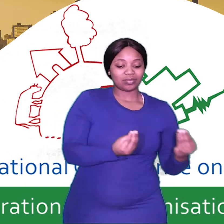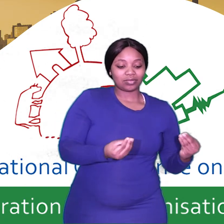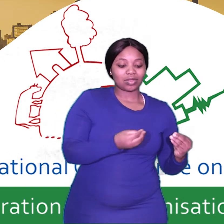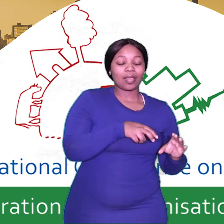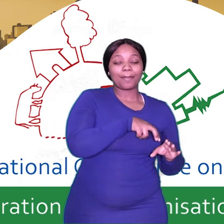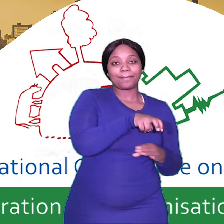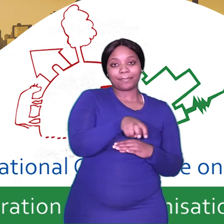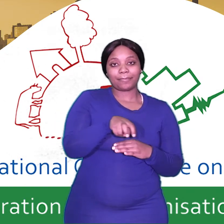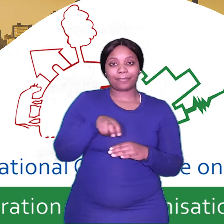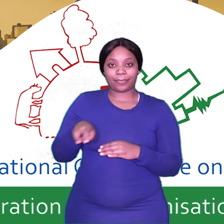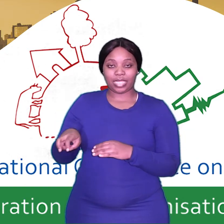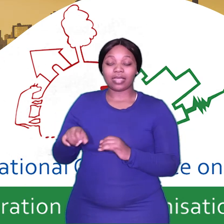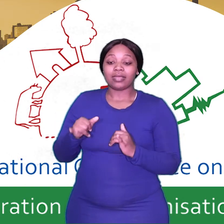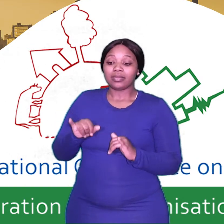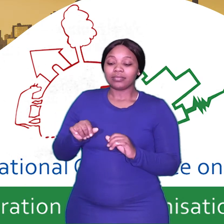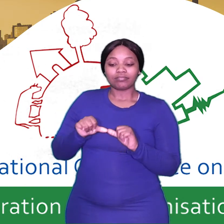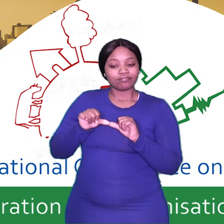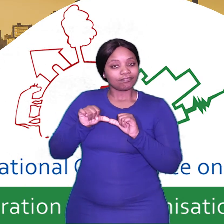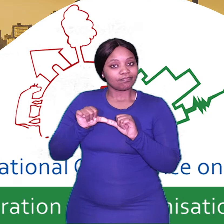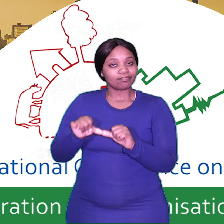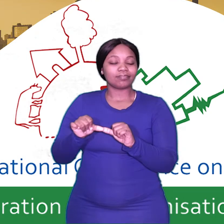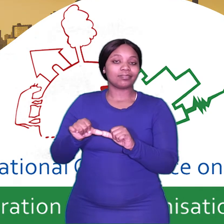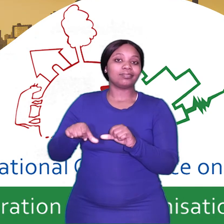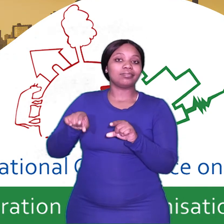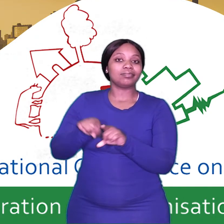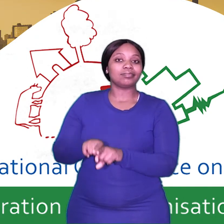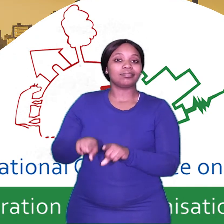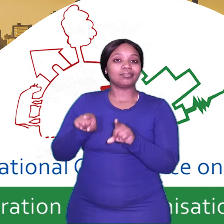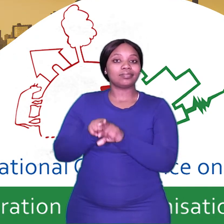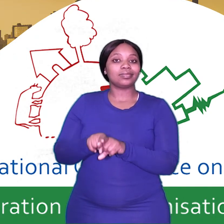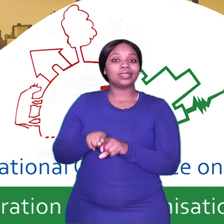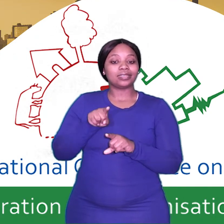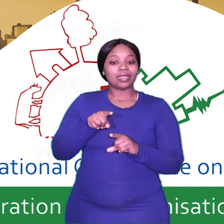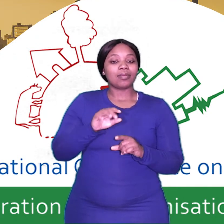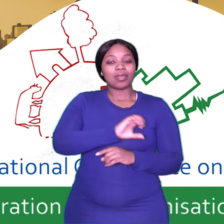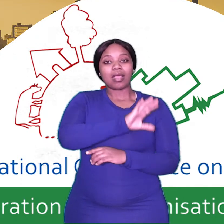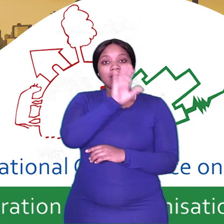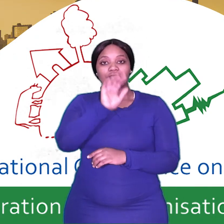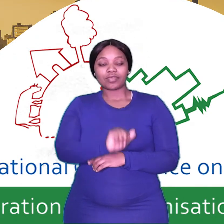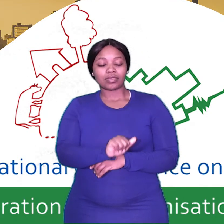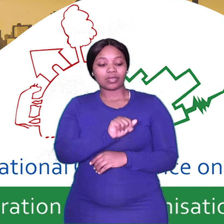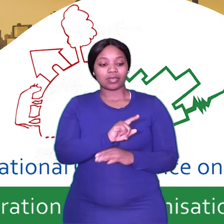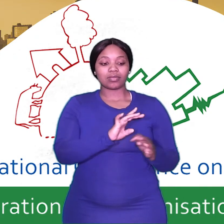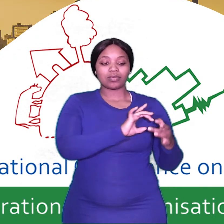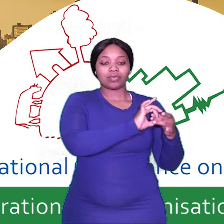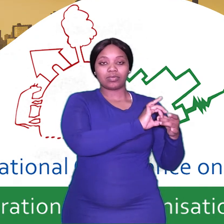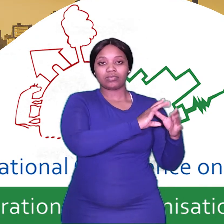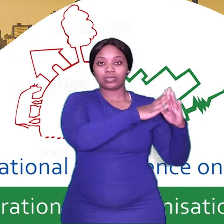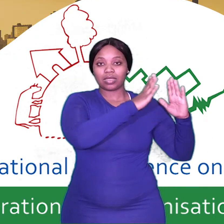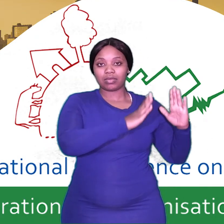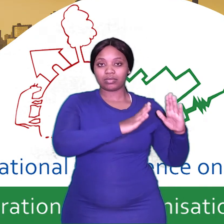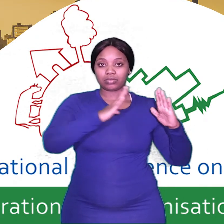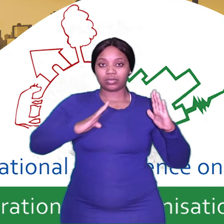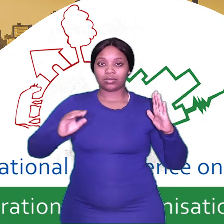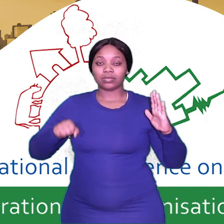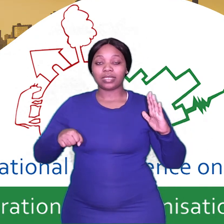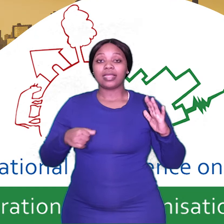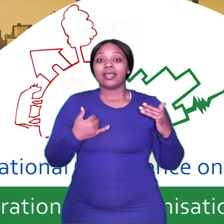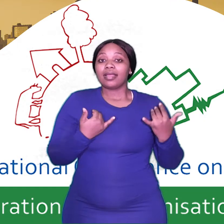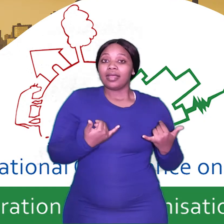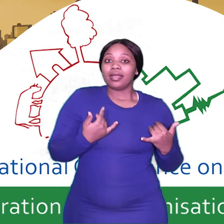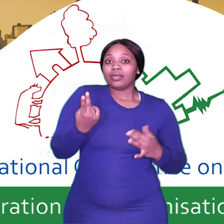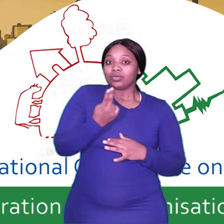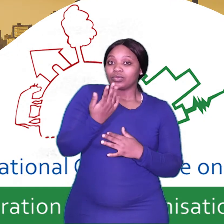been persistent, particularly among African households in the countryside. We also learned